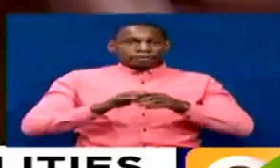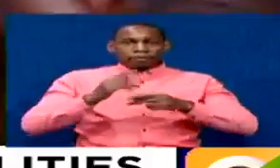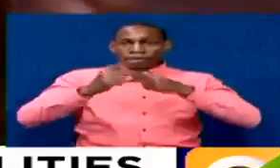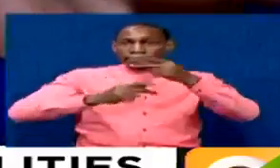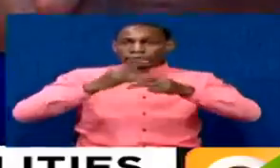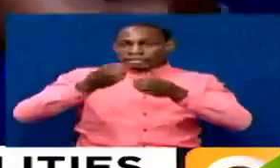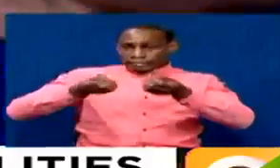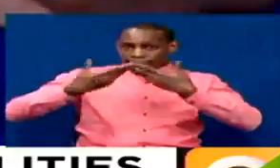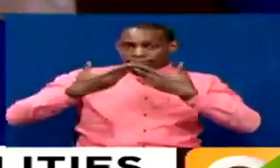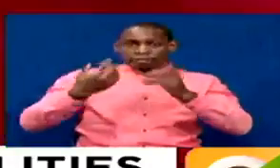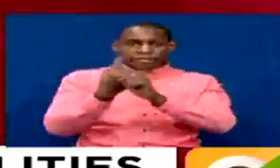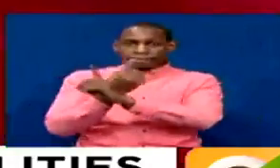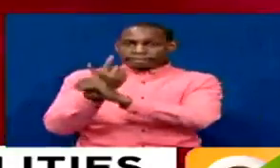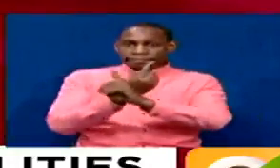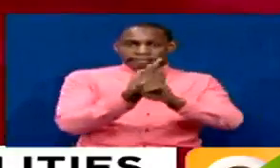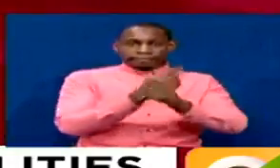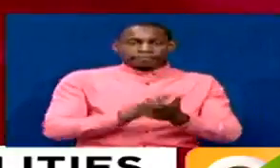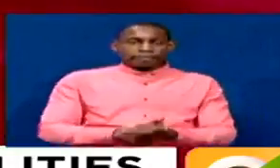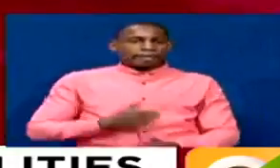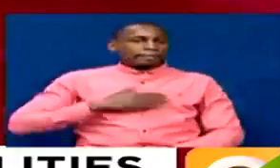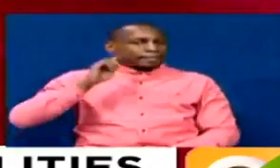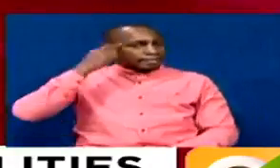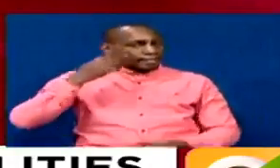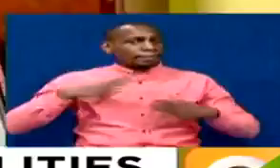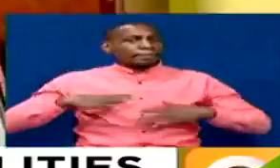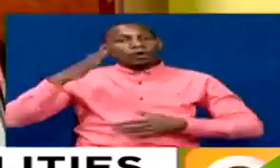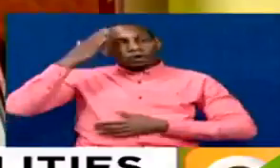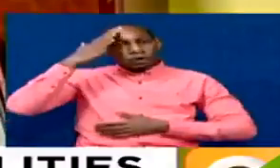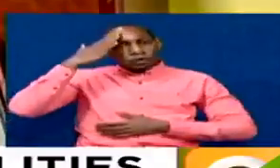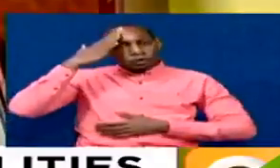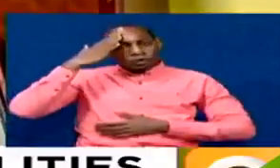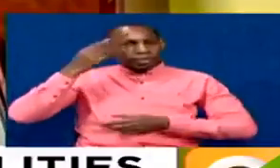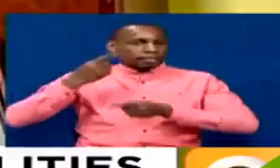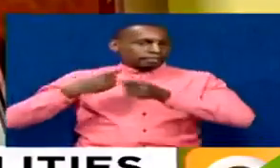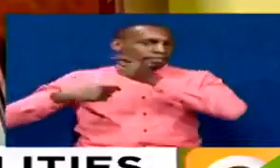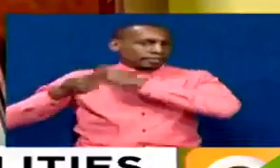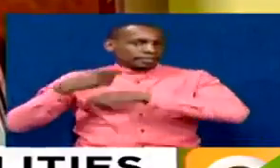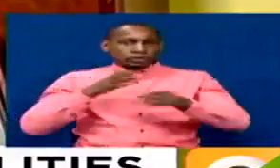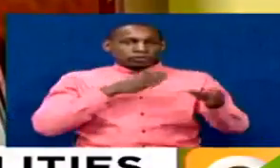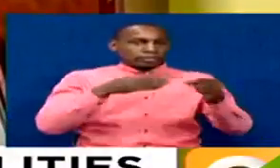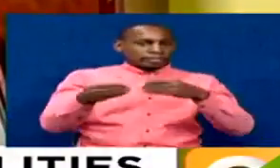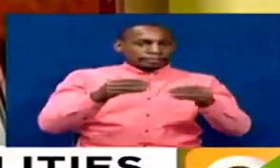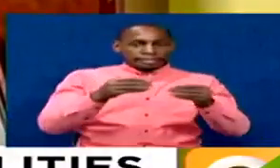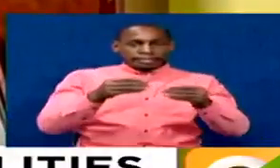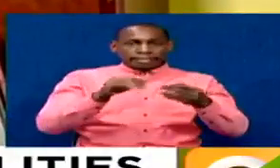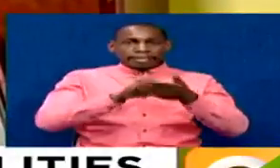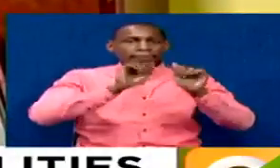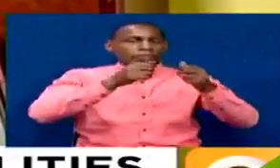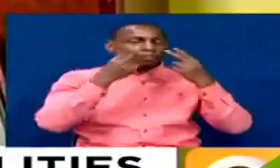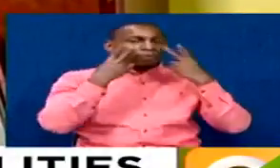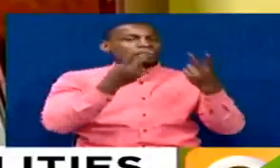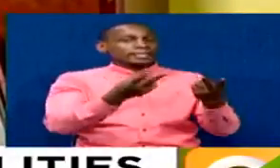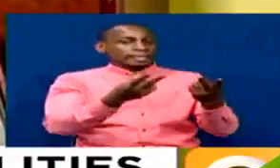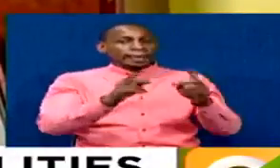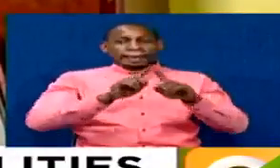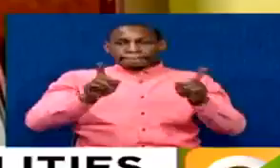process information differently. I think people know about the traditional disabilities, those that are visible,